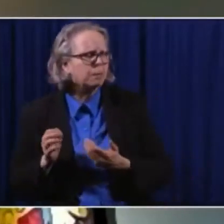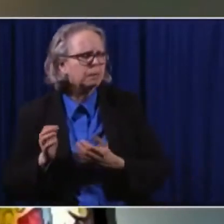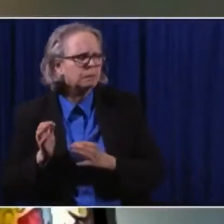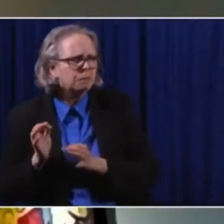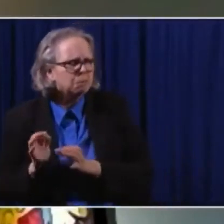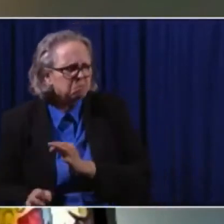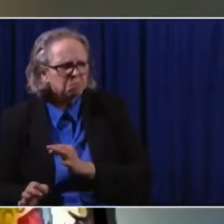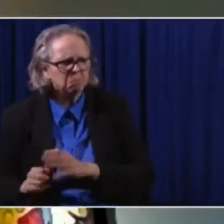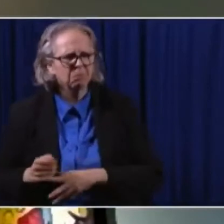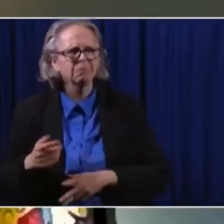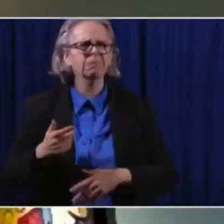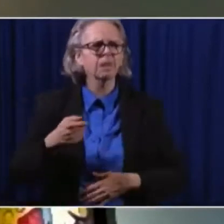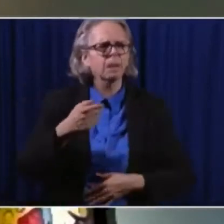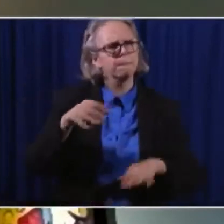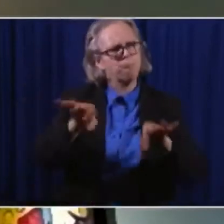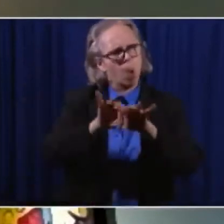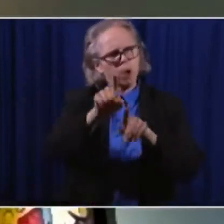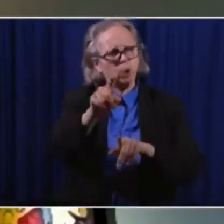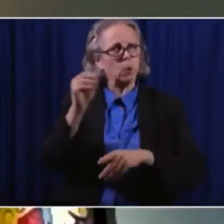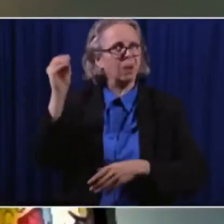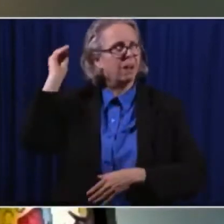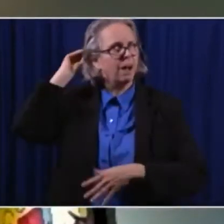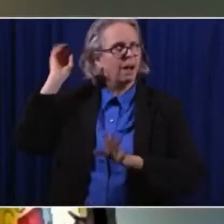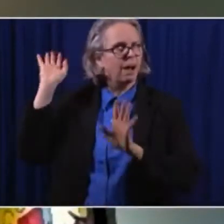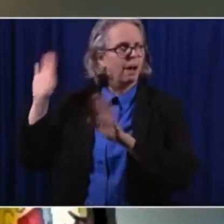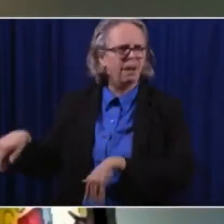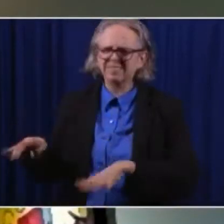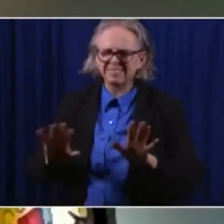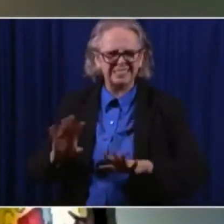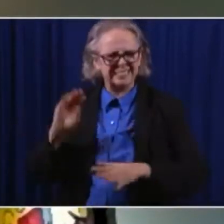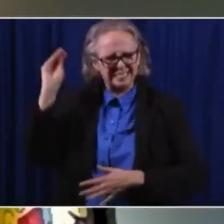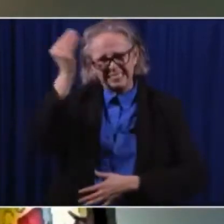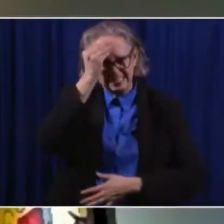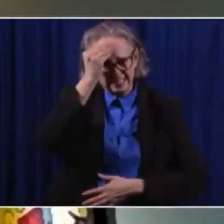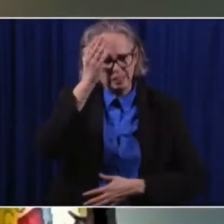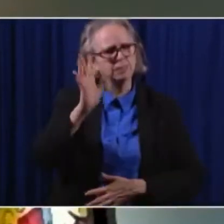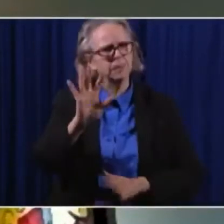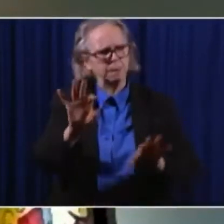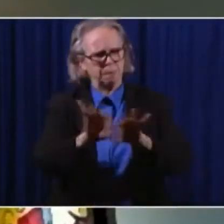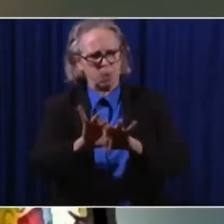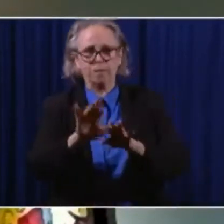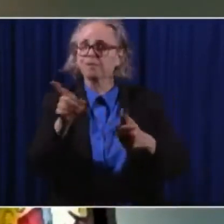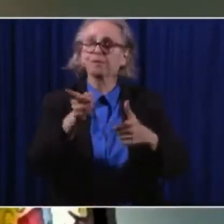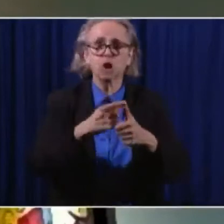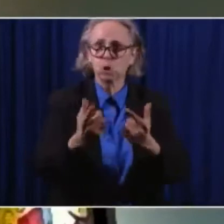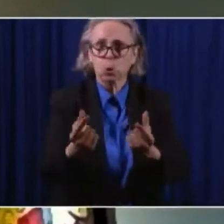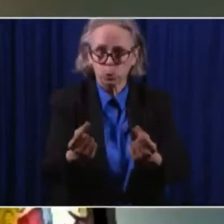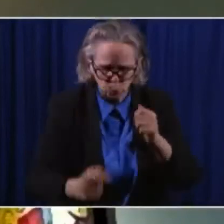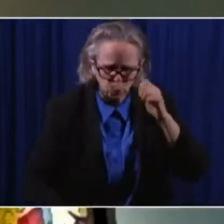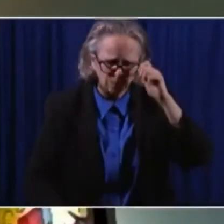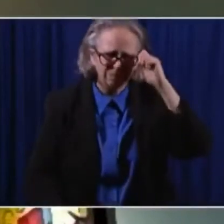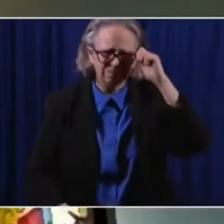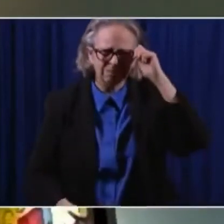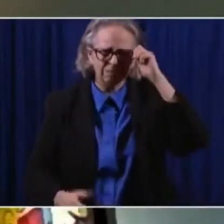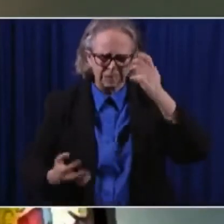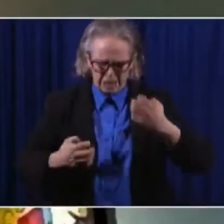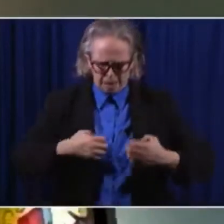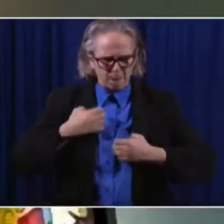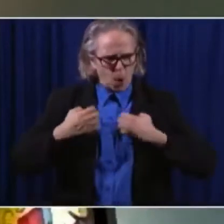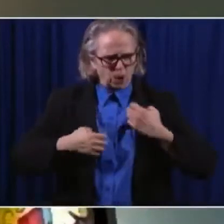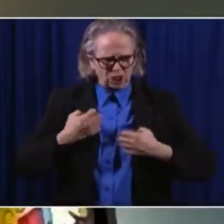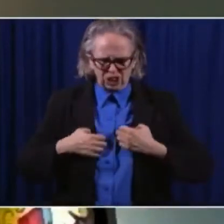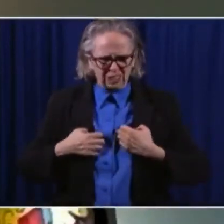we're taking care of ourselves. So the first, the governor's already talked about this, staying emotionally connected to people that we care about each